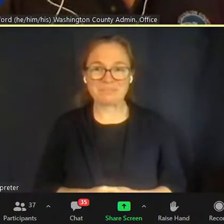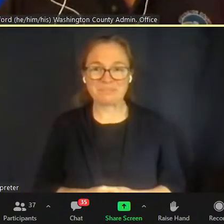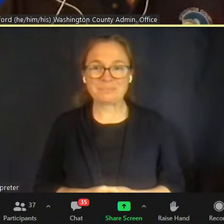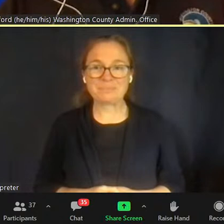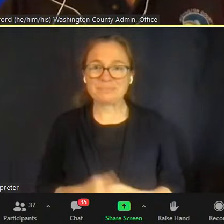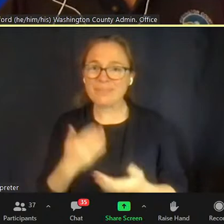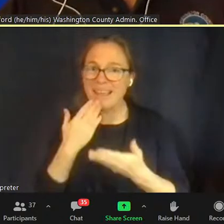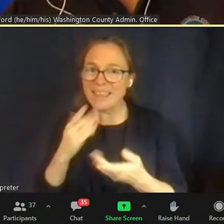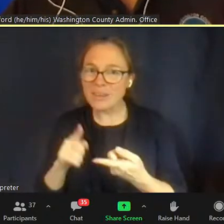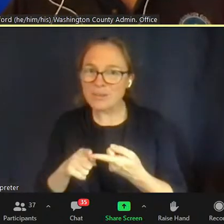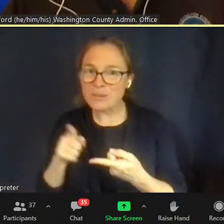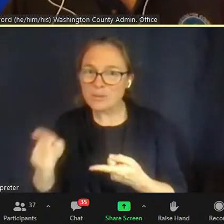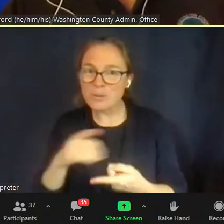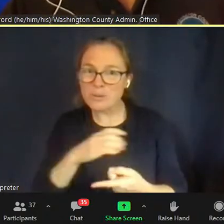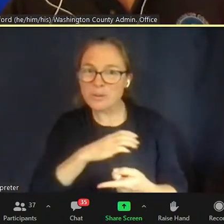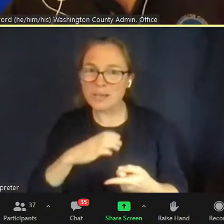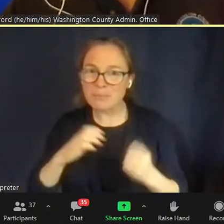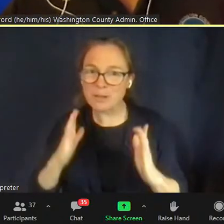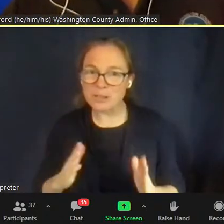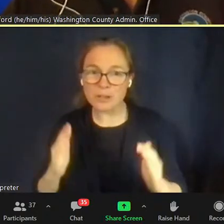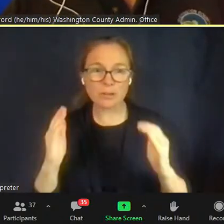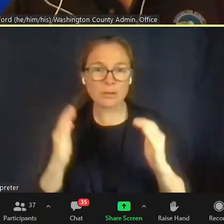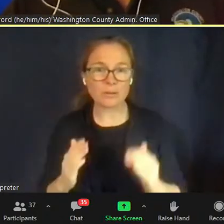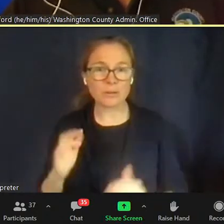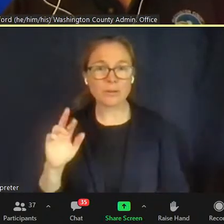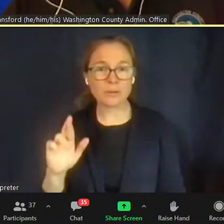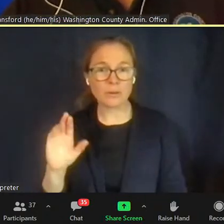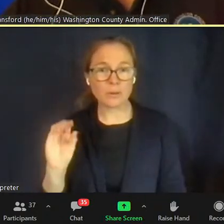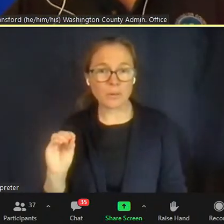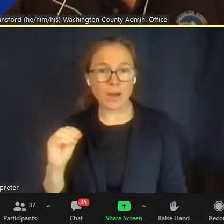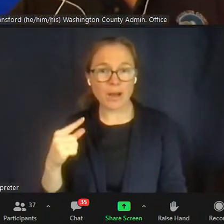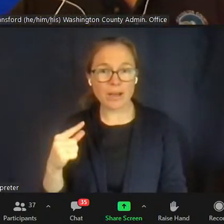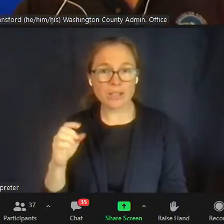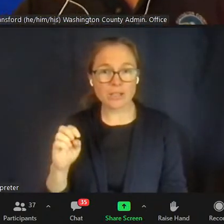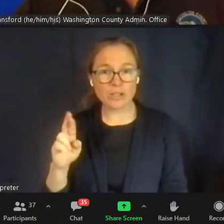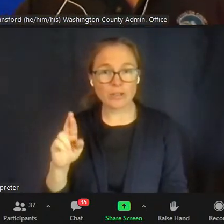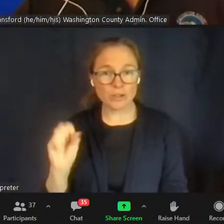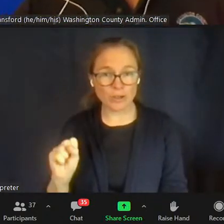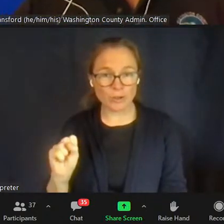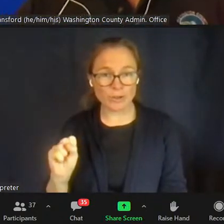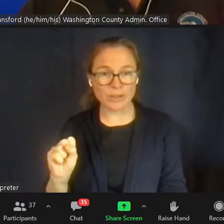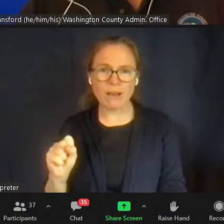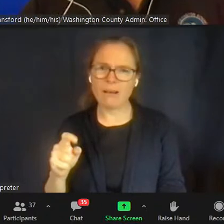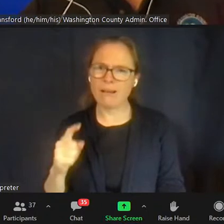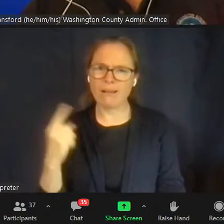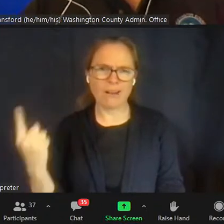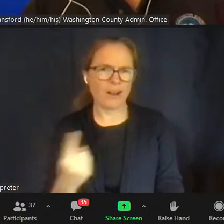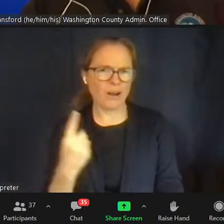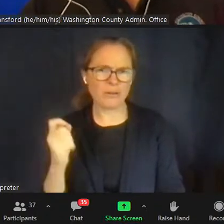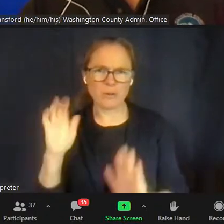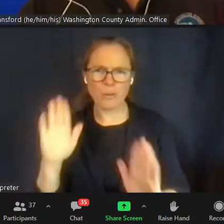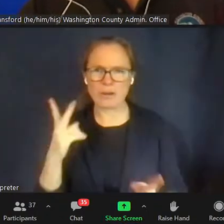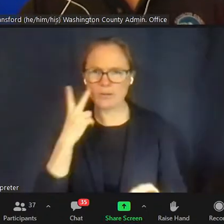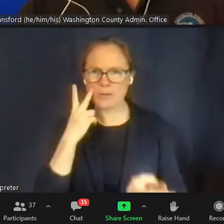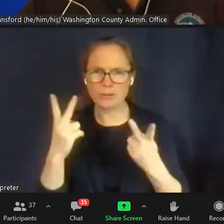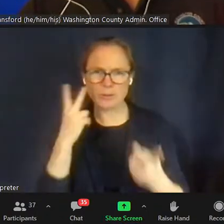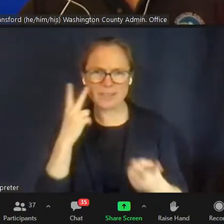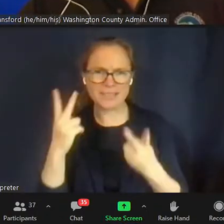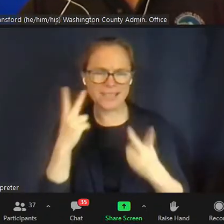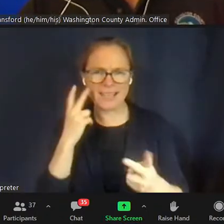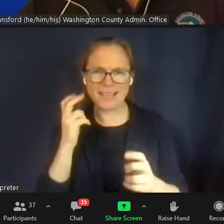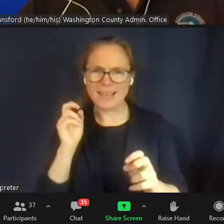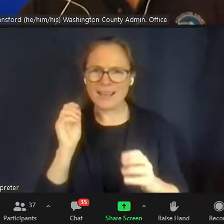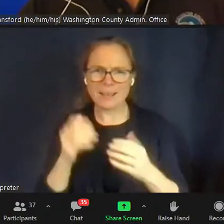Thank you, Commissioner Treese. Commissioner Rogers. It's always great to see the participation by the public. It's